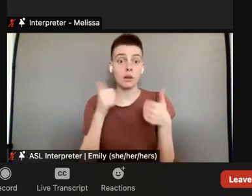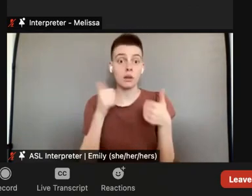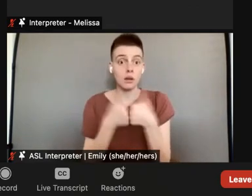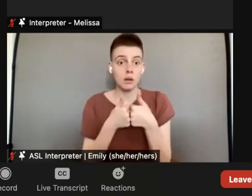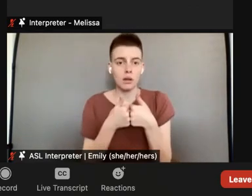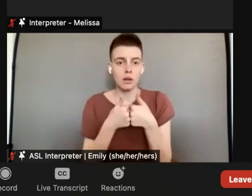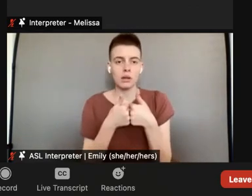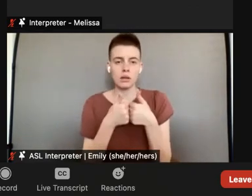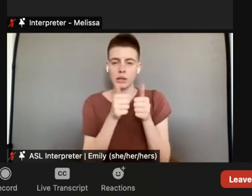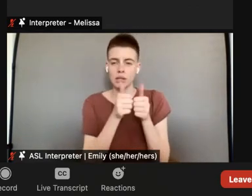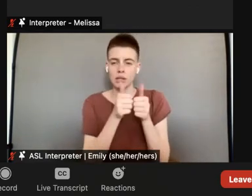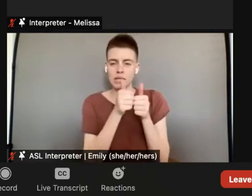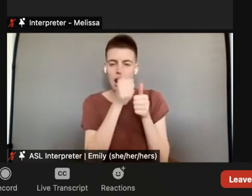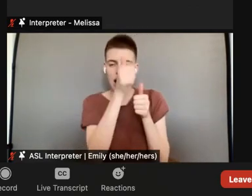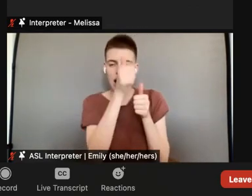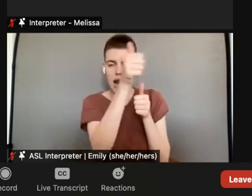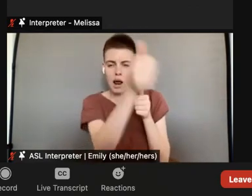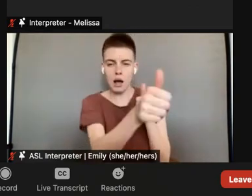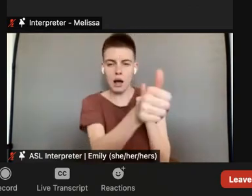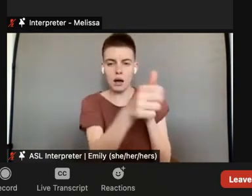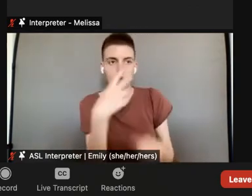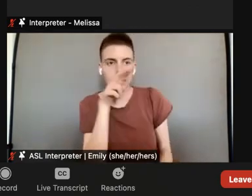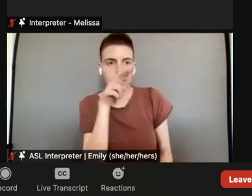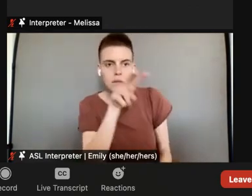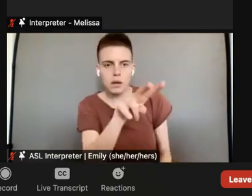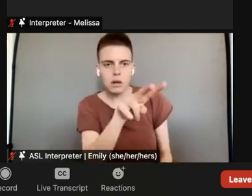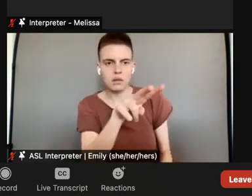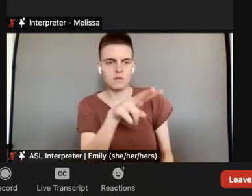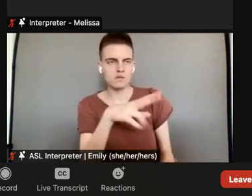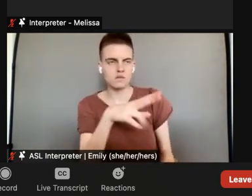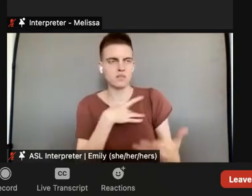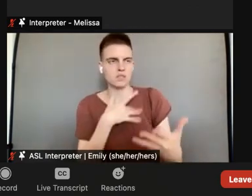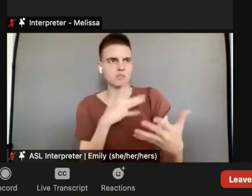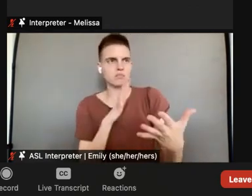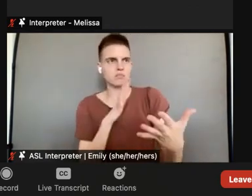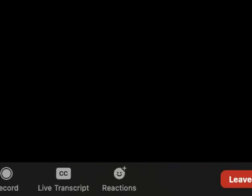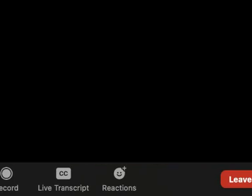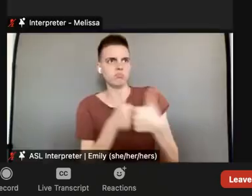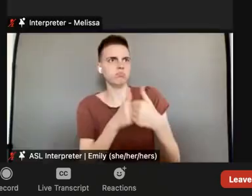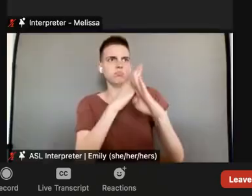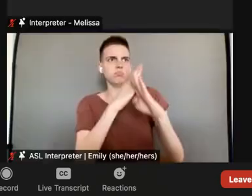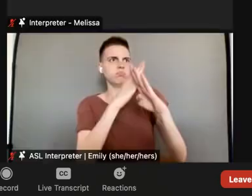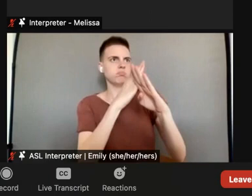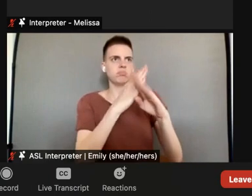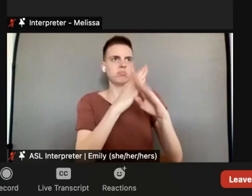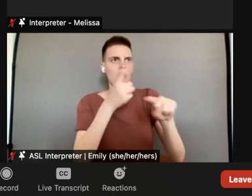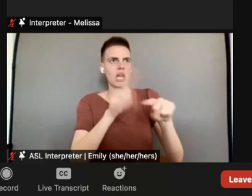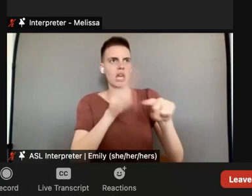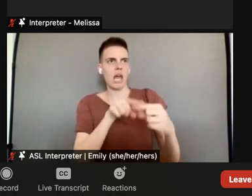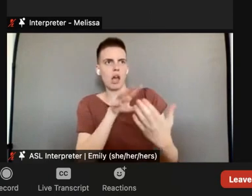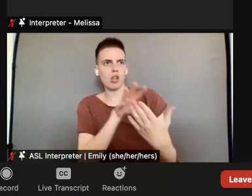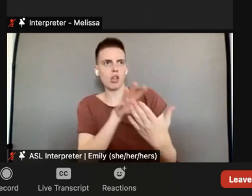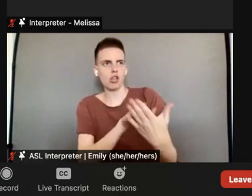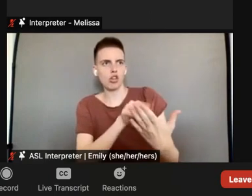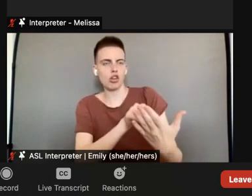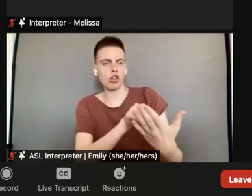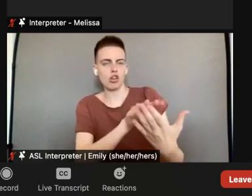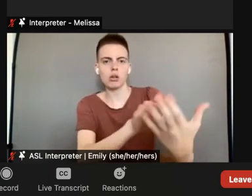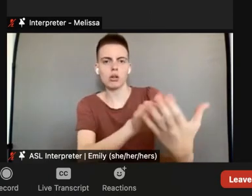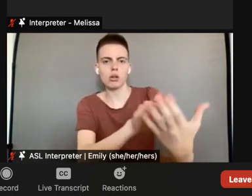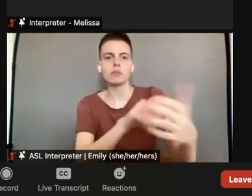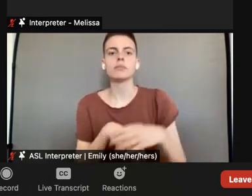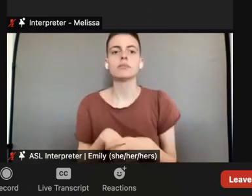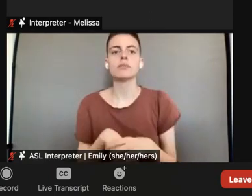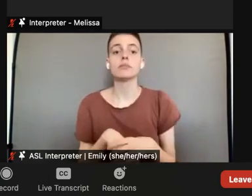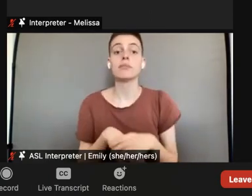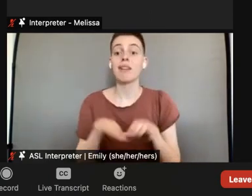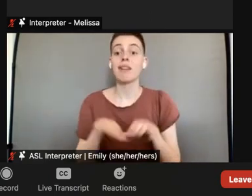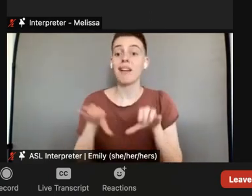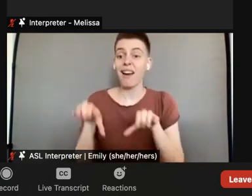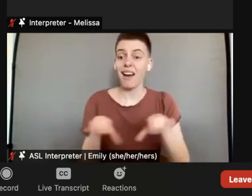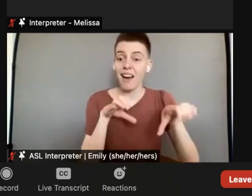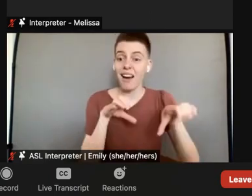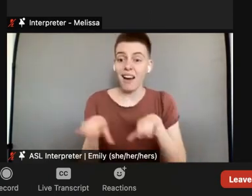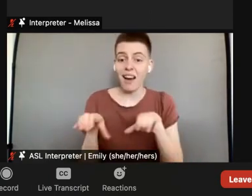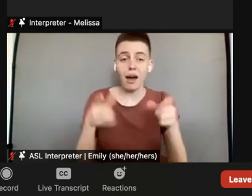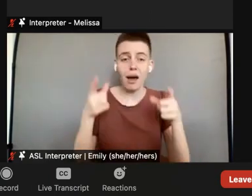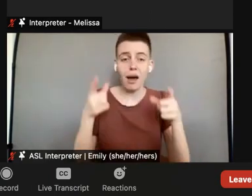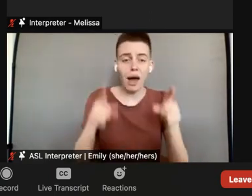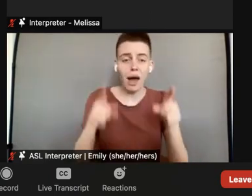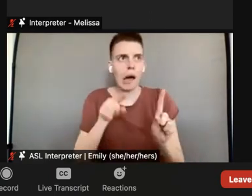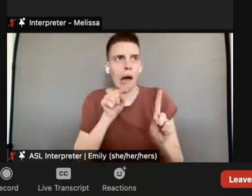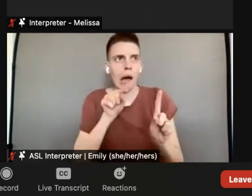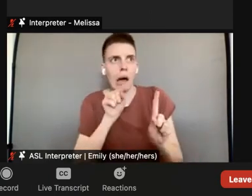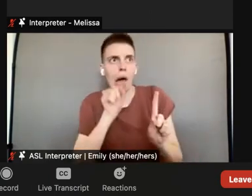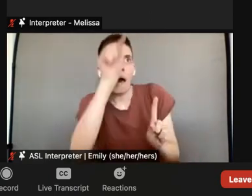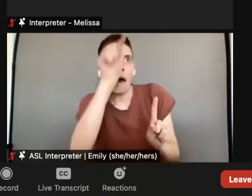creates a barrier to social learning. I talked about this before. Activities that occur beyond our arm's